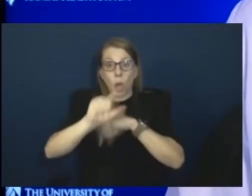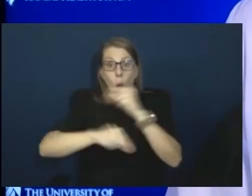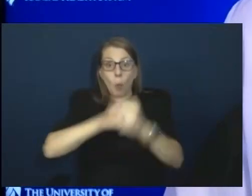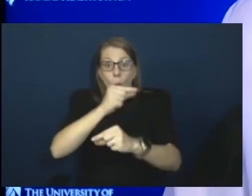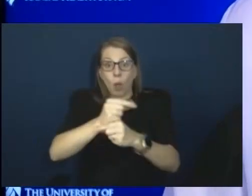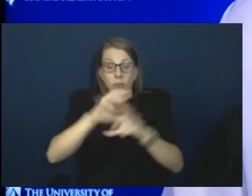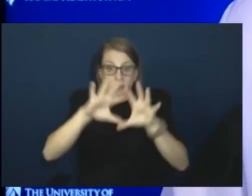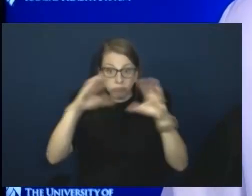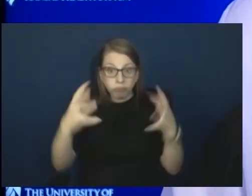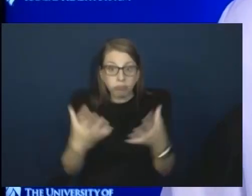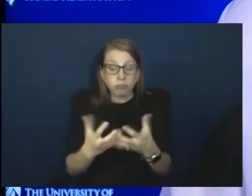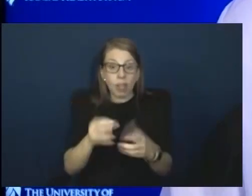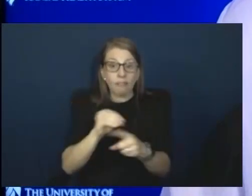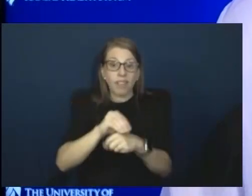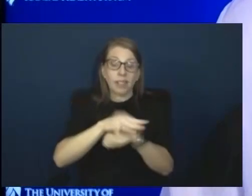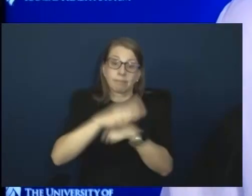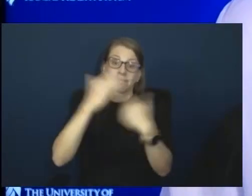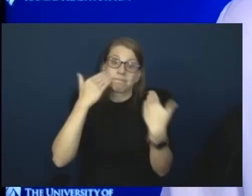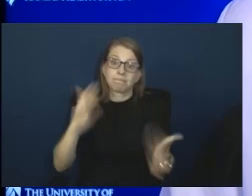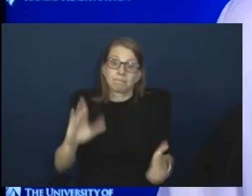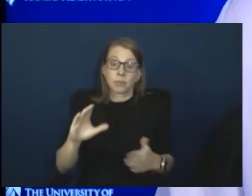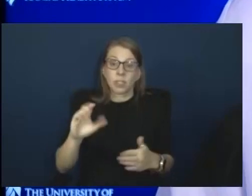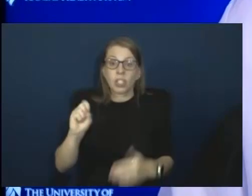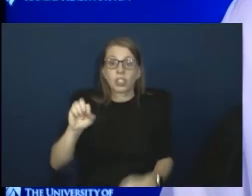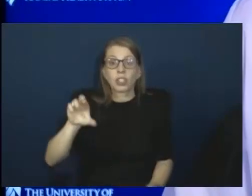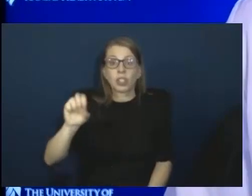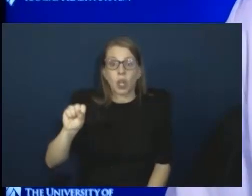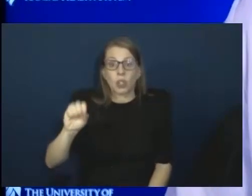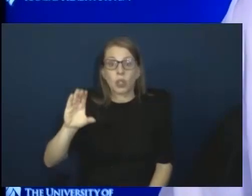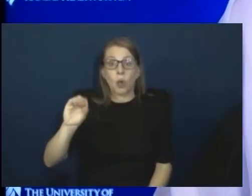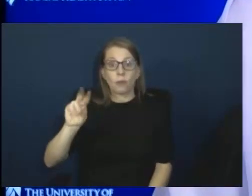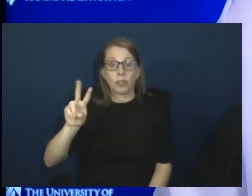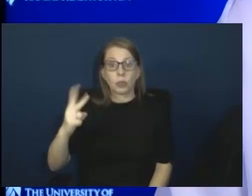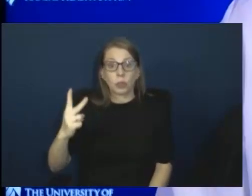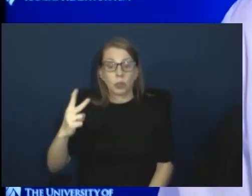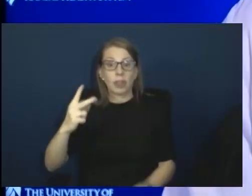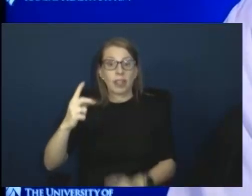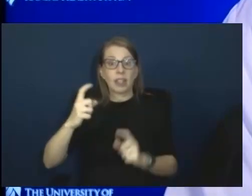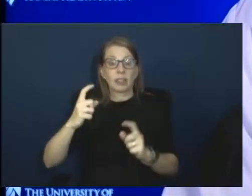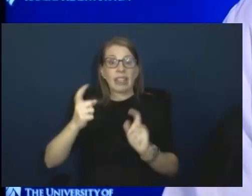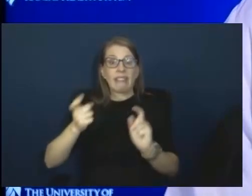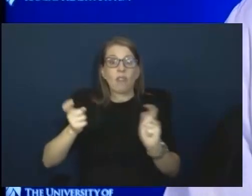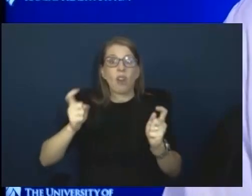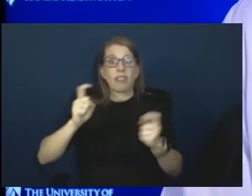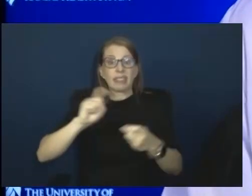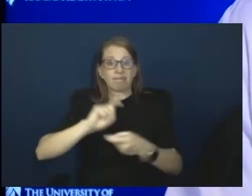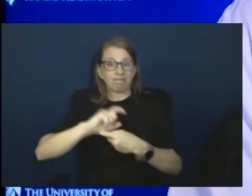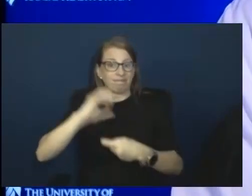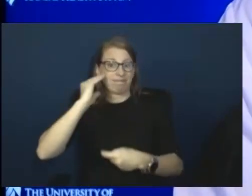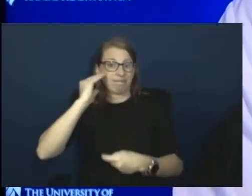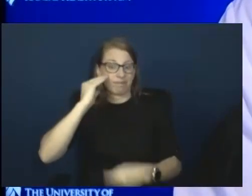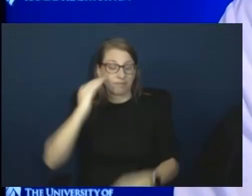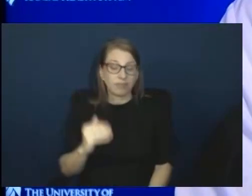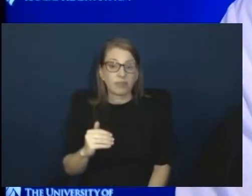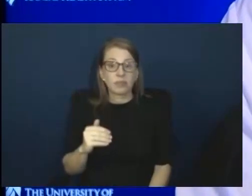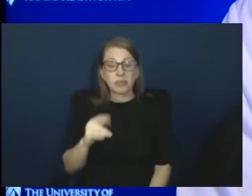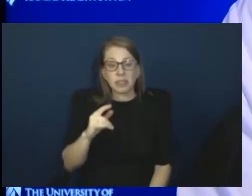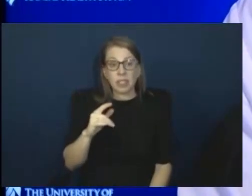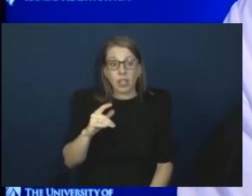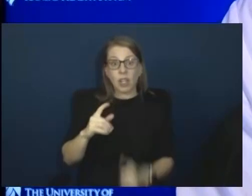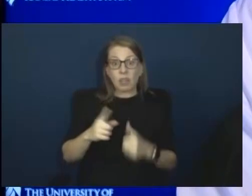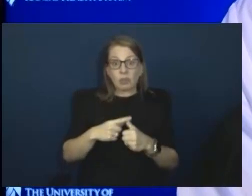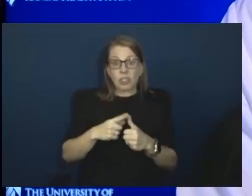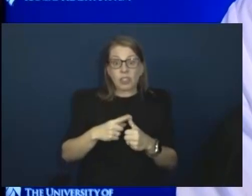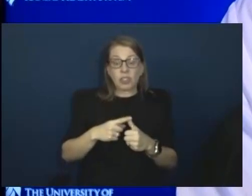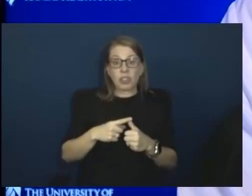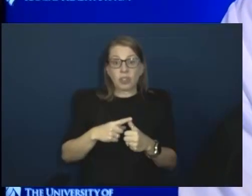that SARS-CoV-2 is continuing to evolve. You know, it looks a lot different than the original